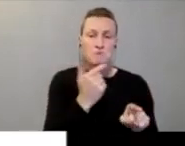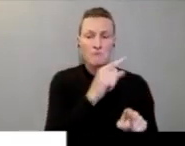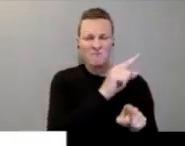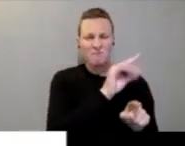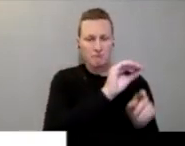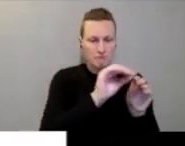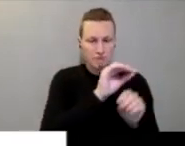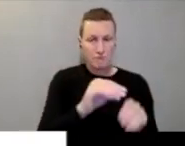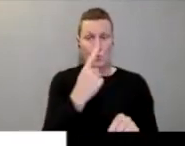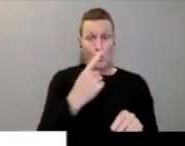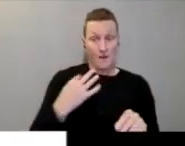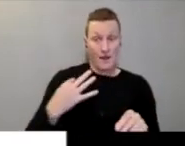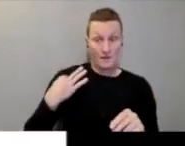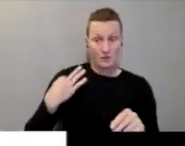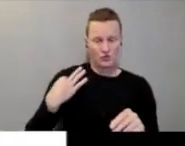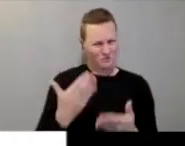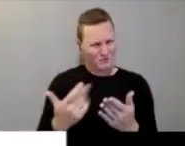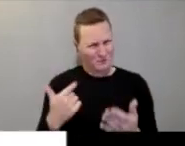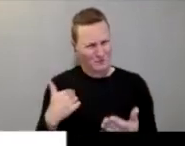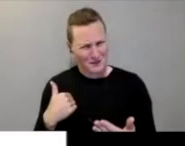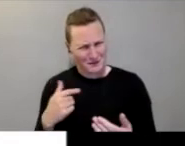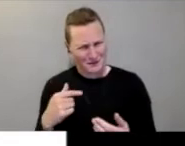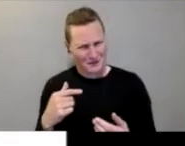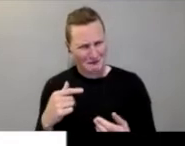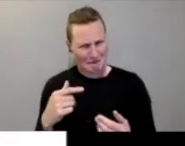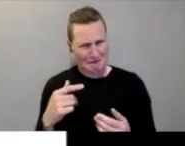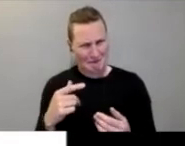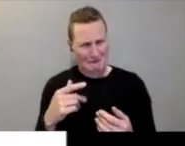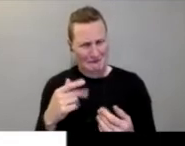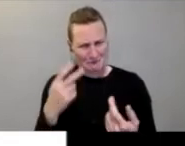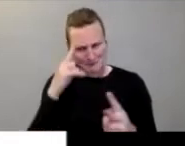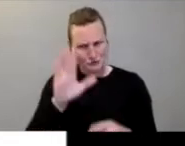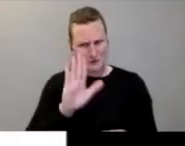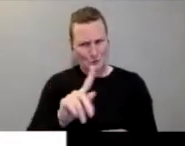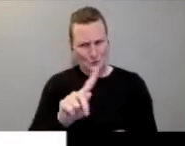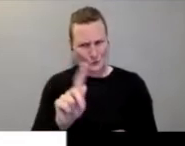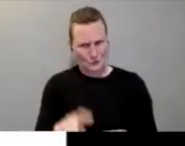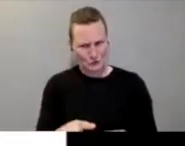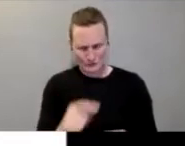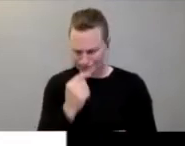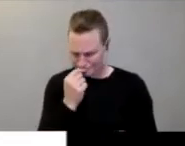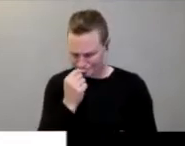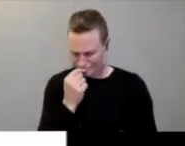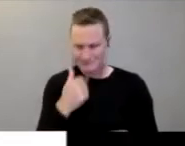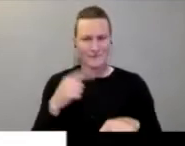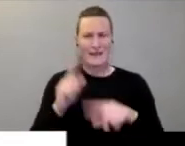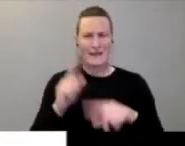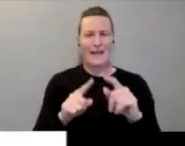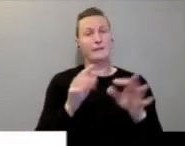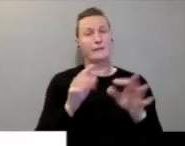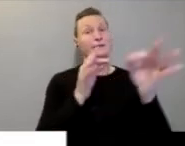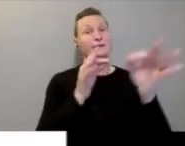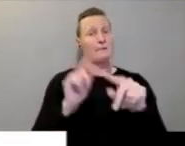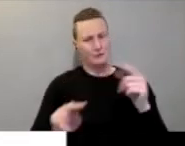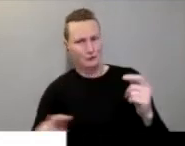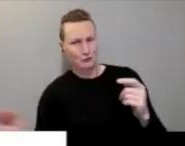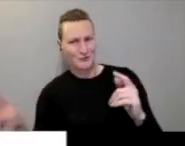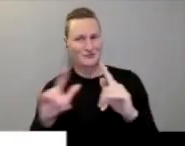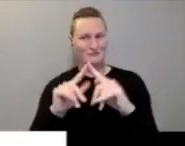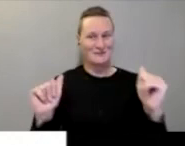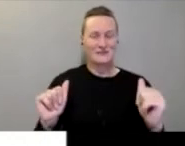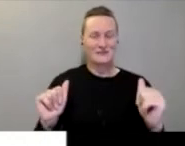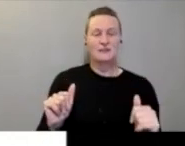Maybe I misread the question. As I said, I can't read and talk at the same time. And I also see one about billboards. Are